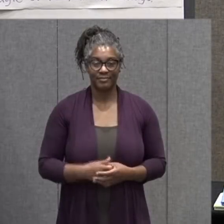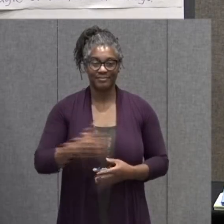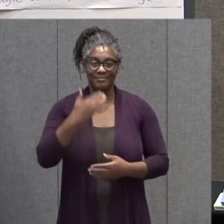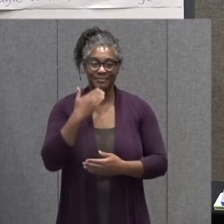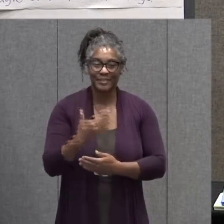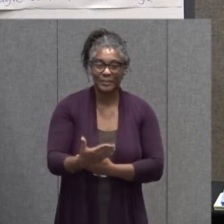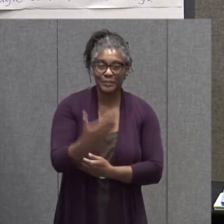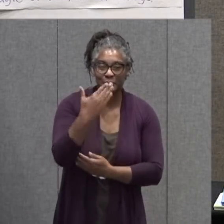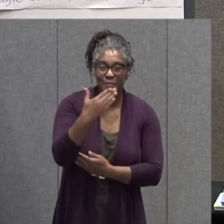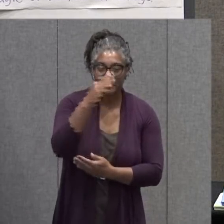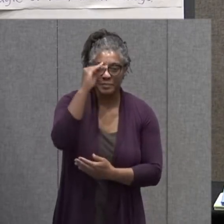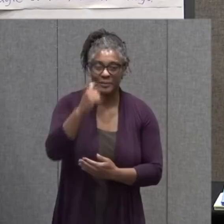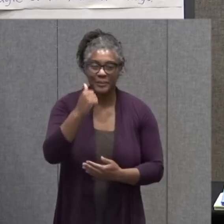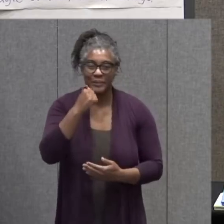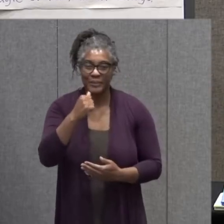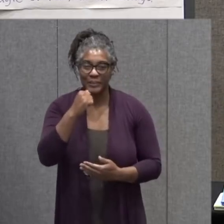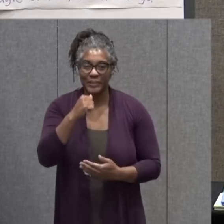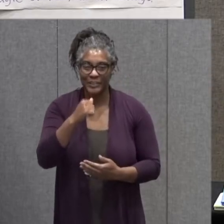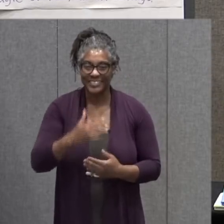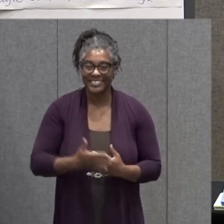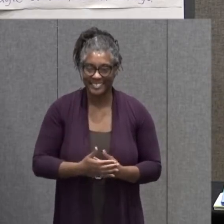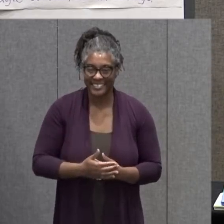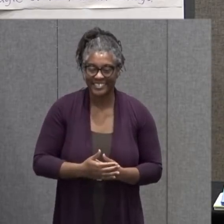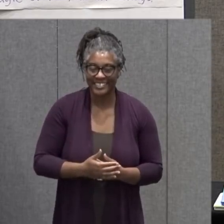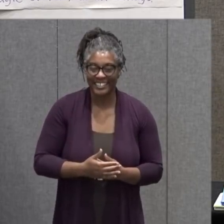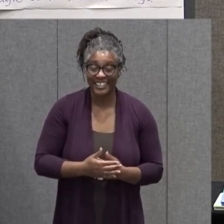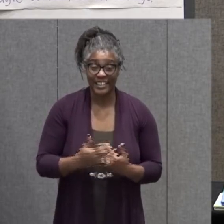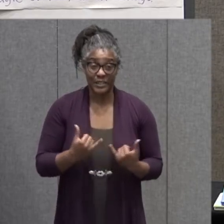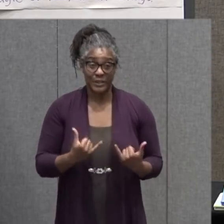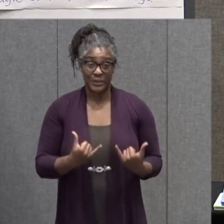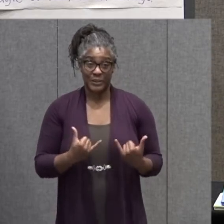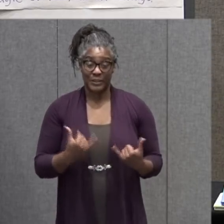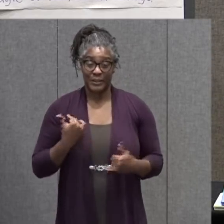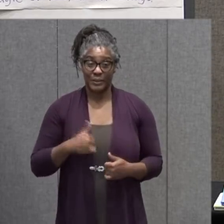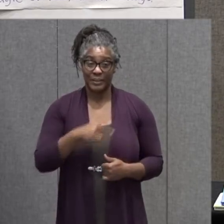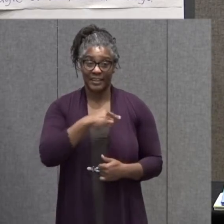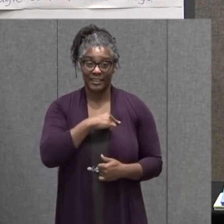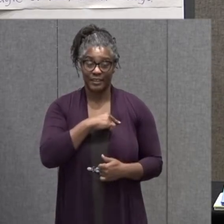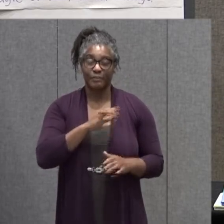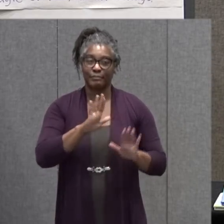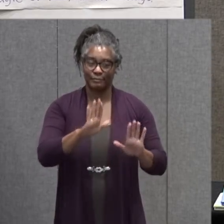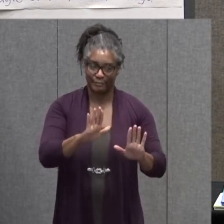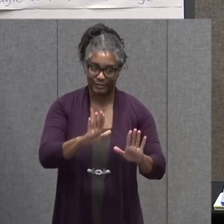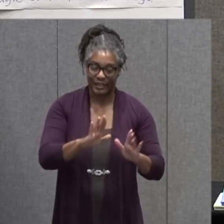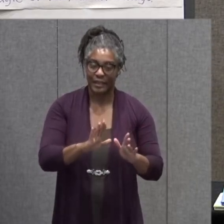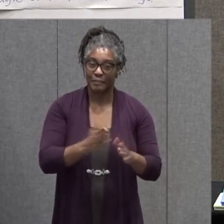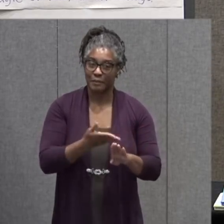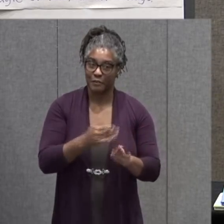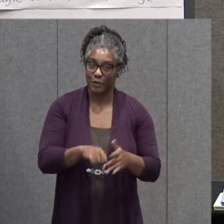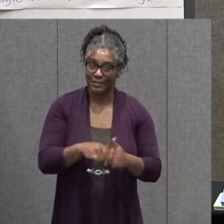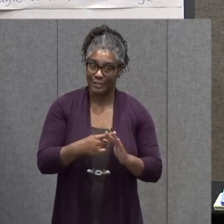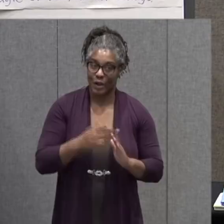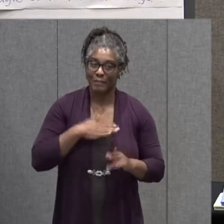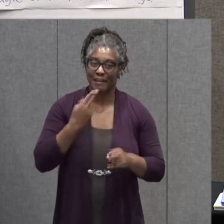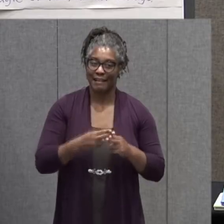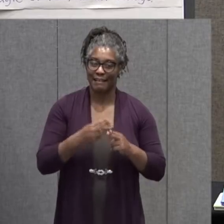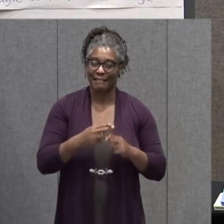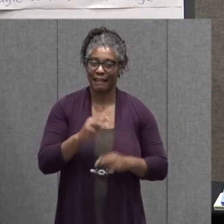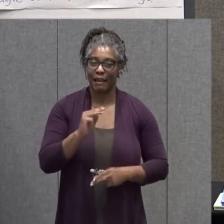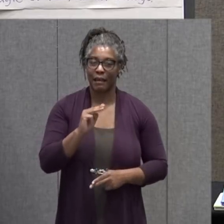Good morning, boys and girls. So today we, before I get started, my name is